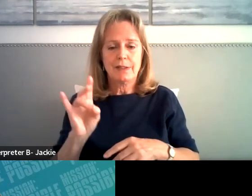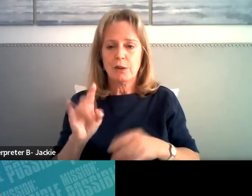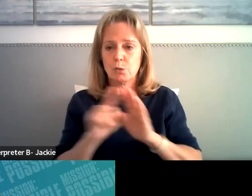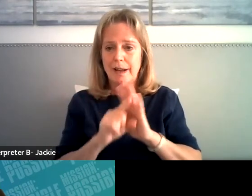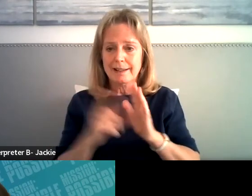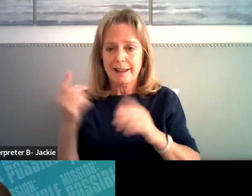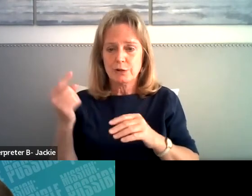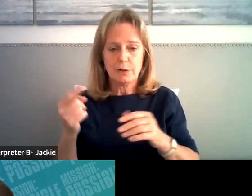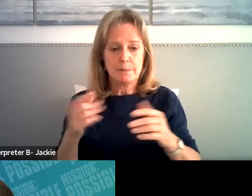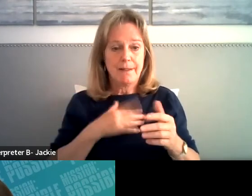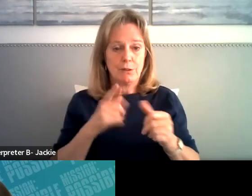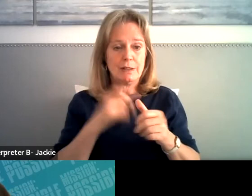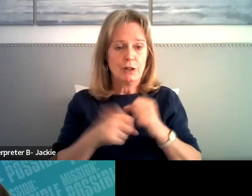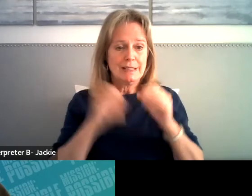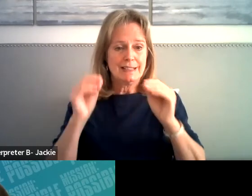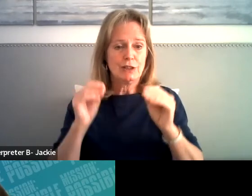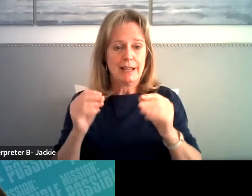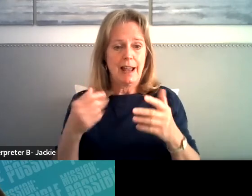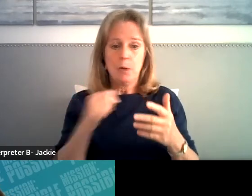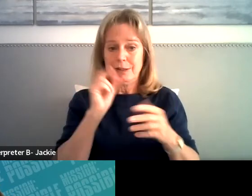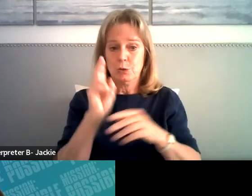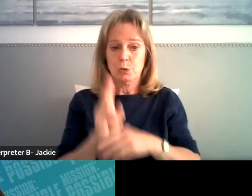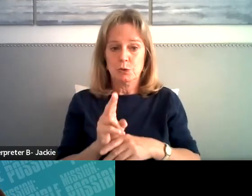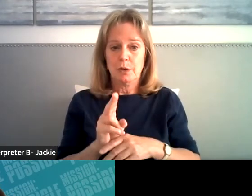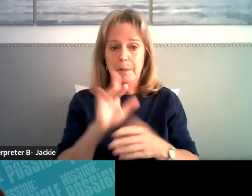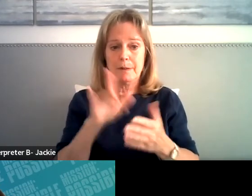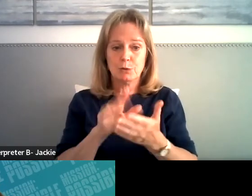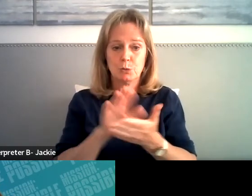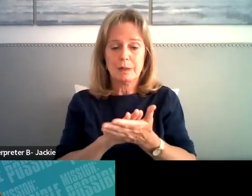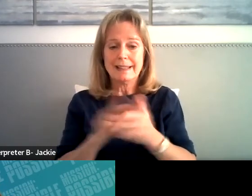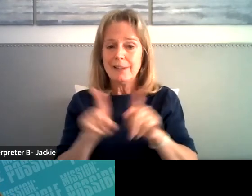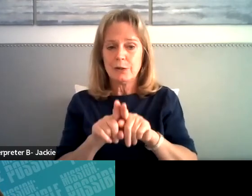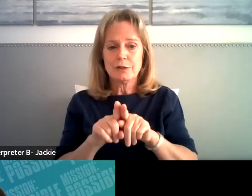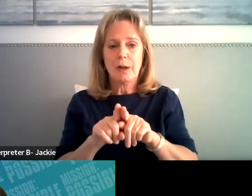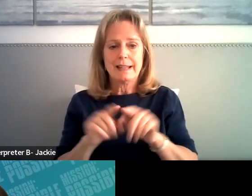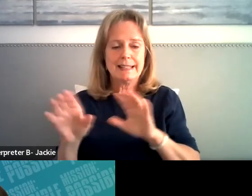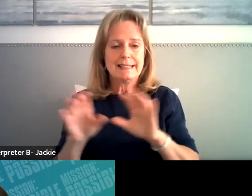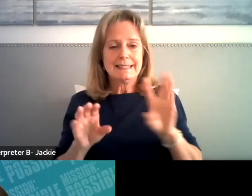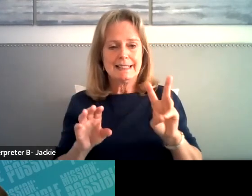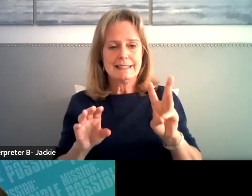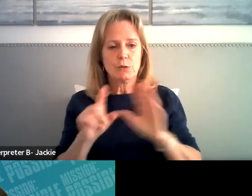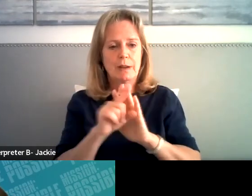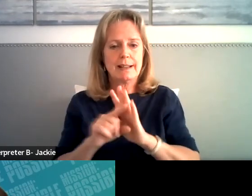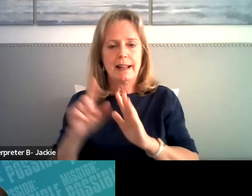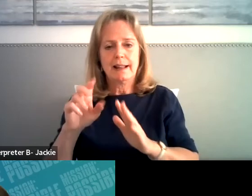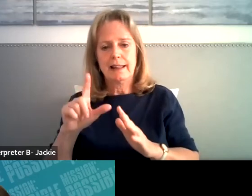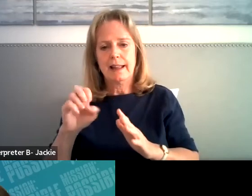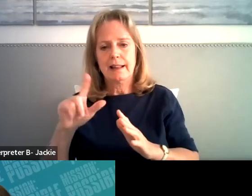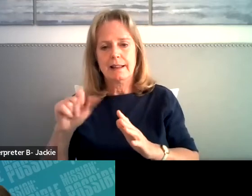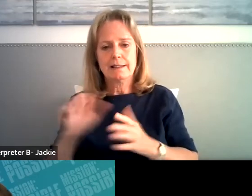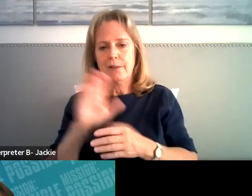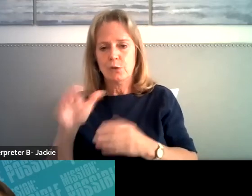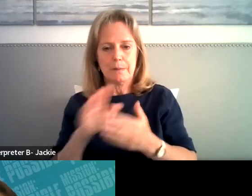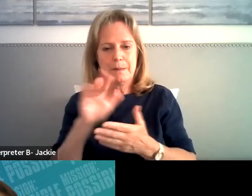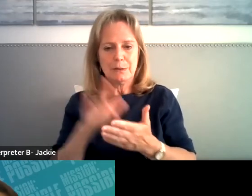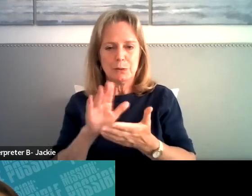my first year teaching, and I wasn't used to middle school either. So I'm in 6th grade. Layla's never been in middle school. So